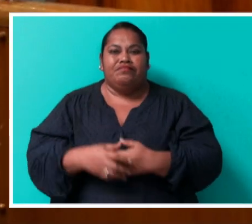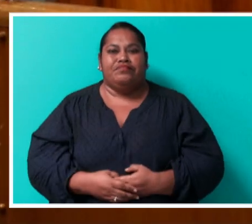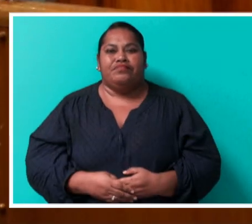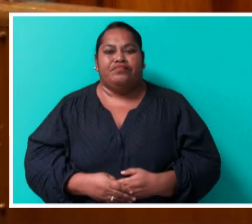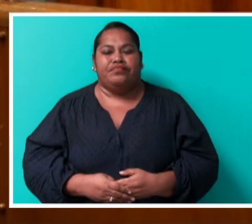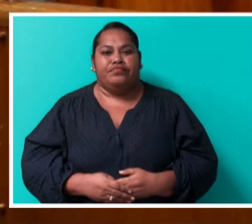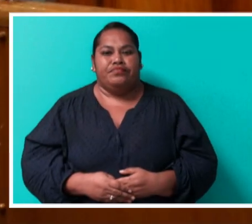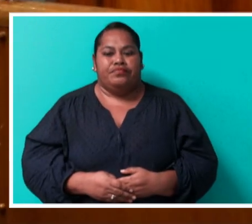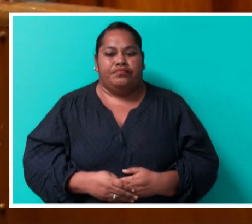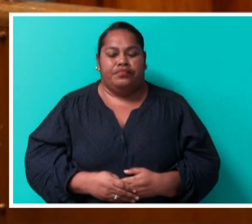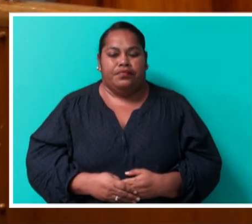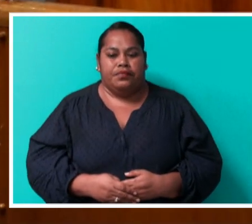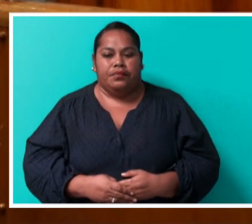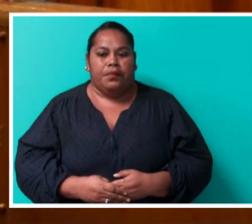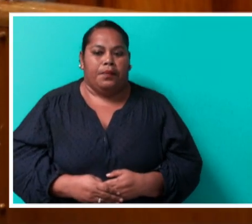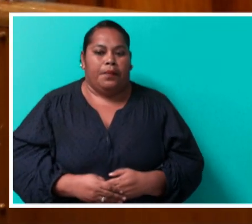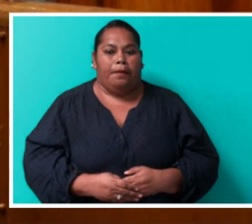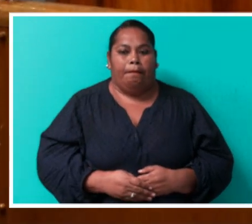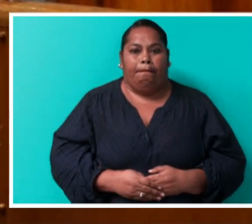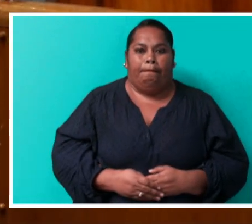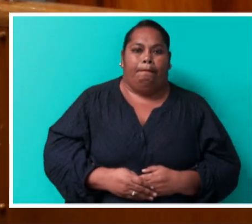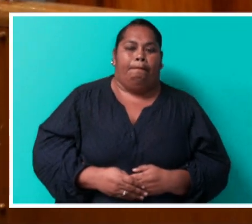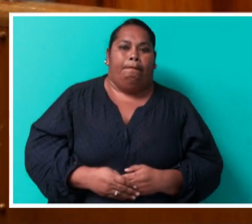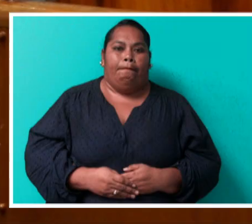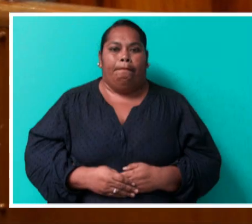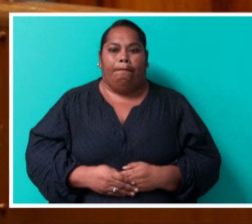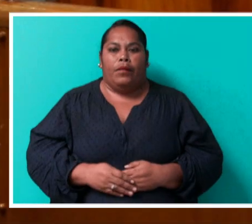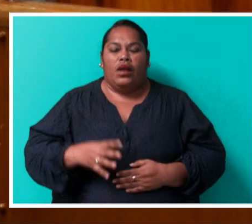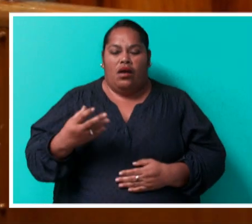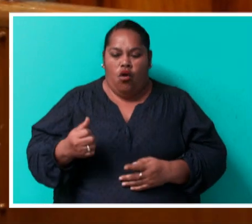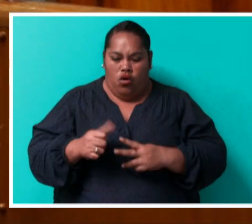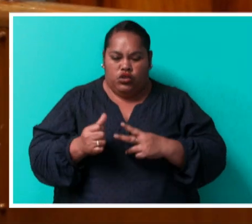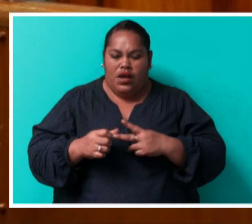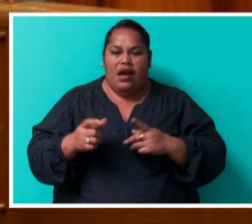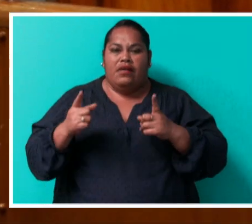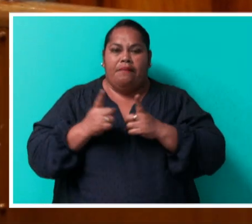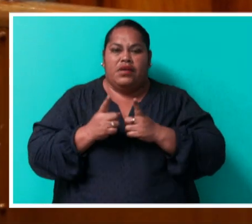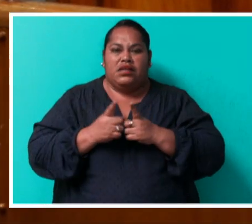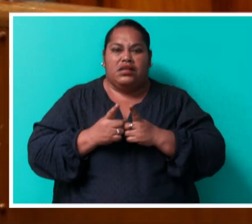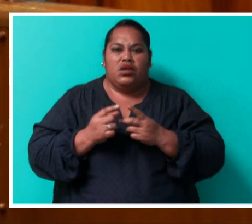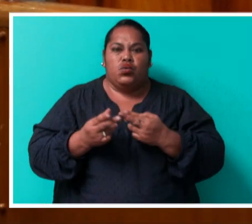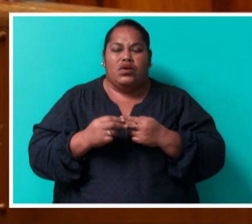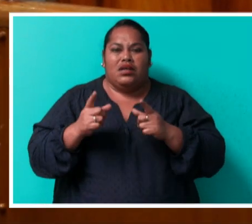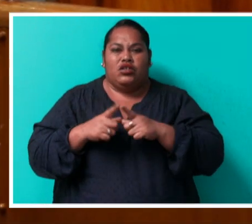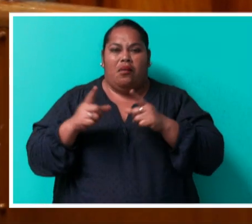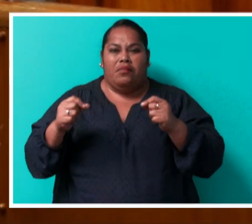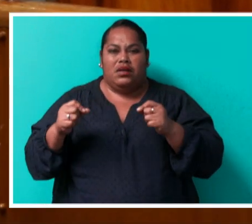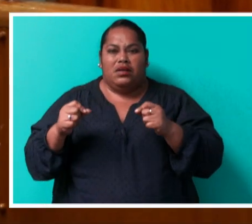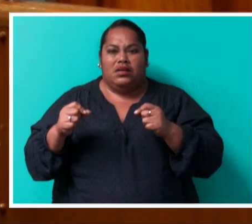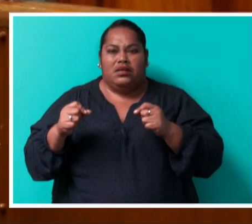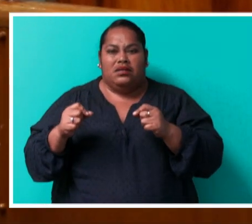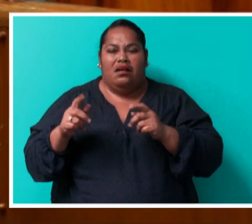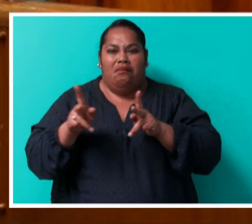So I also had a bilateral meeting with the Japanese counterpart and facilitated